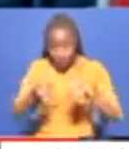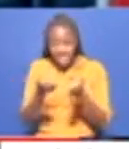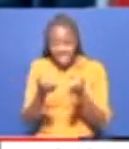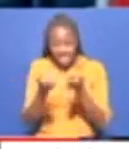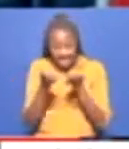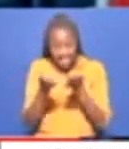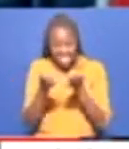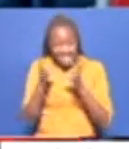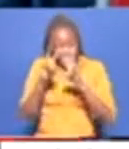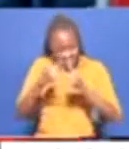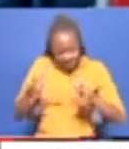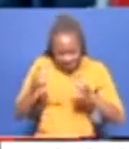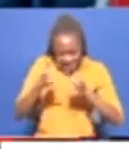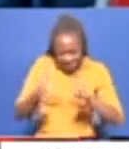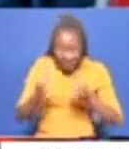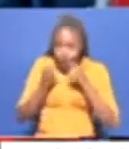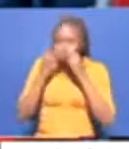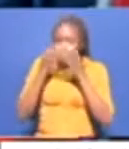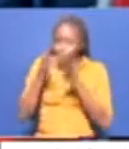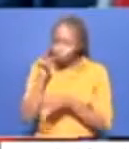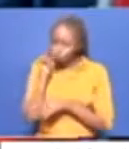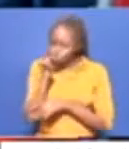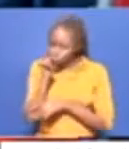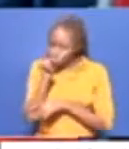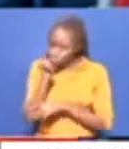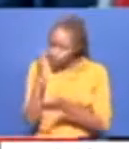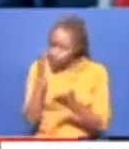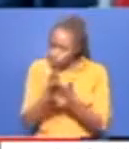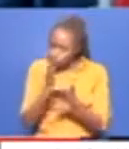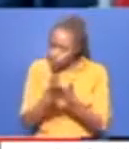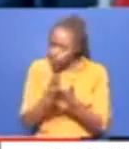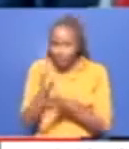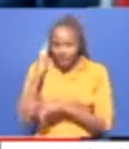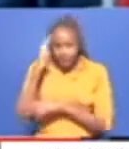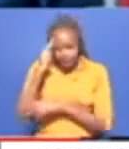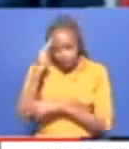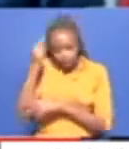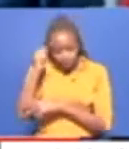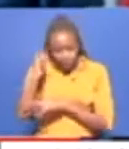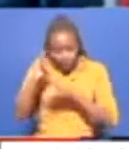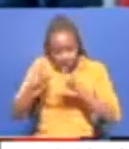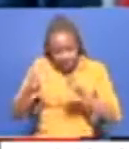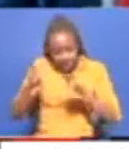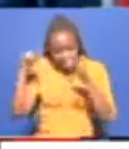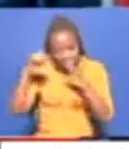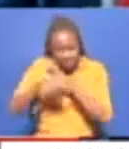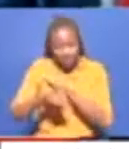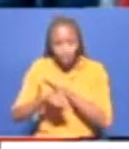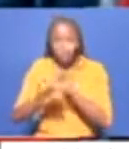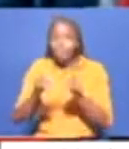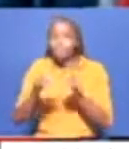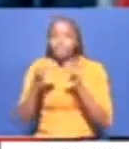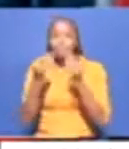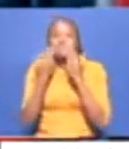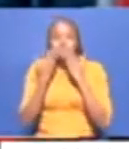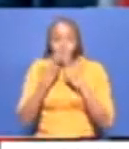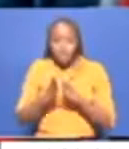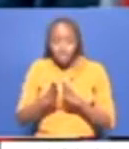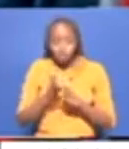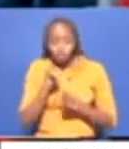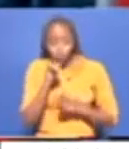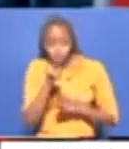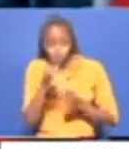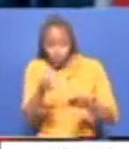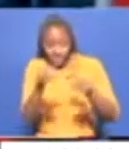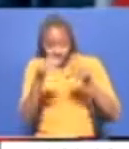process and verify the data, and reasons for verifying have been given. You will be giving us copies